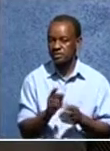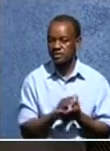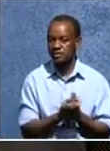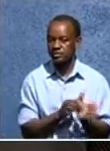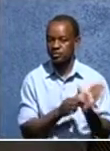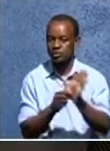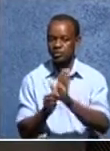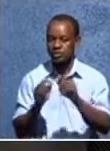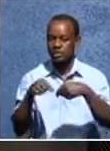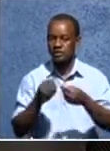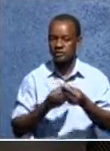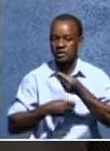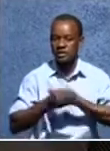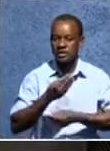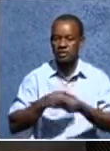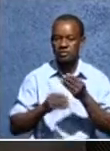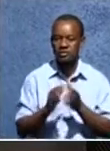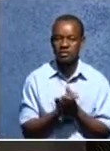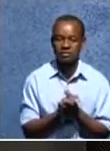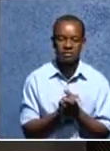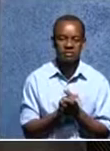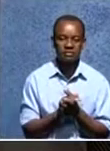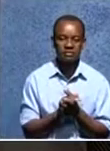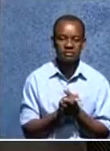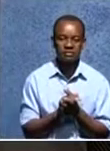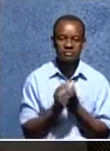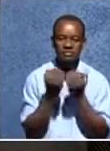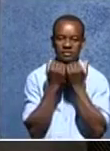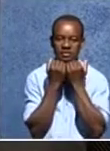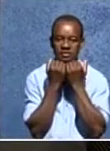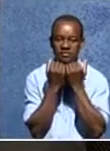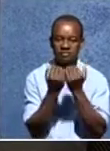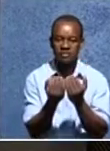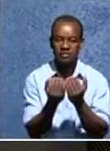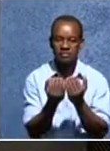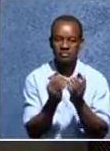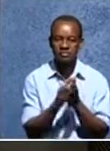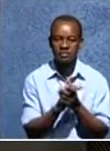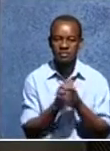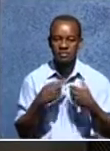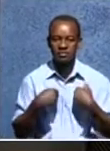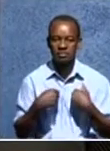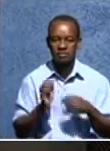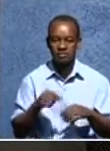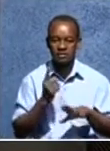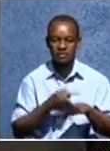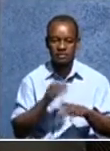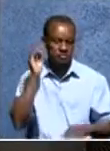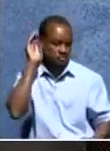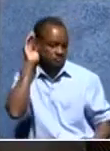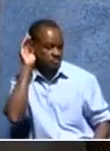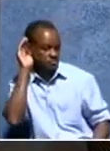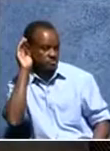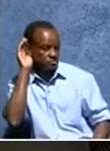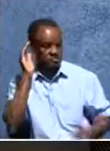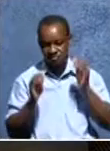offerage that we have at the airport, product and services. I think it's key that we always have to listen to our passengers. What do they need? What do they want